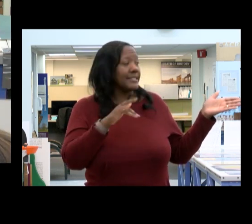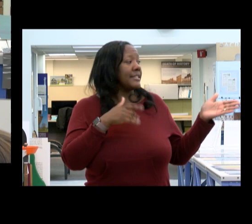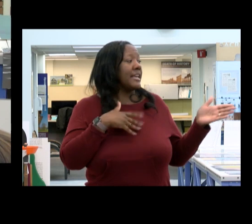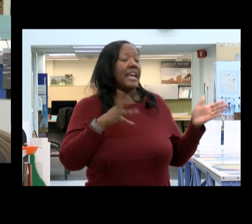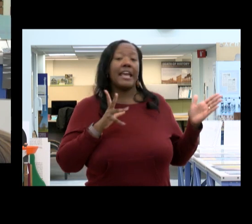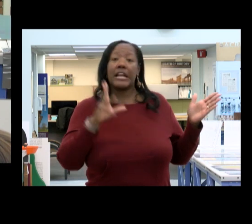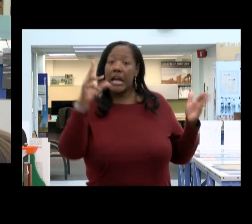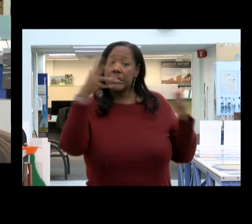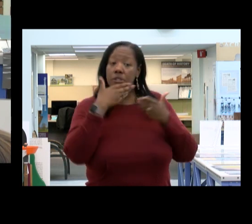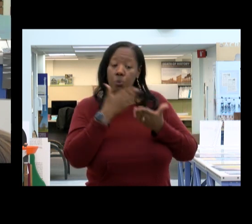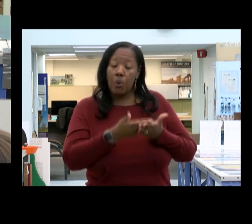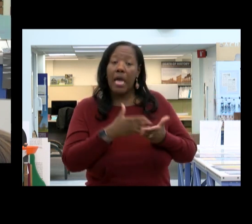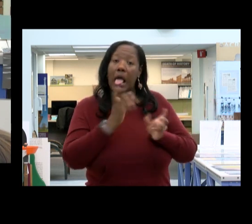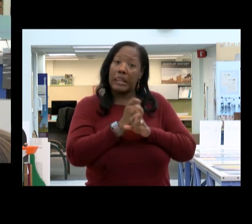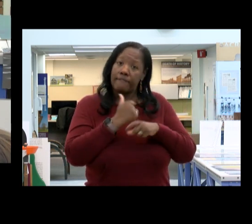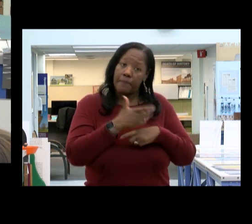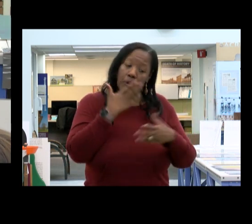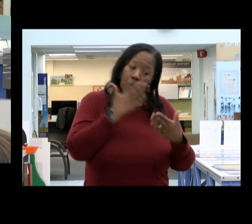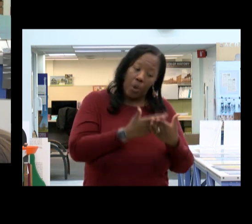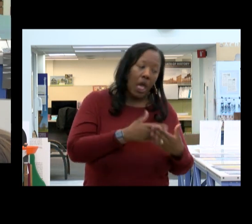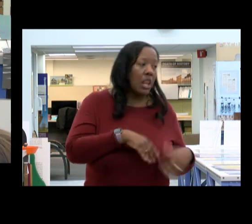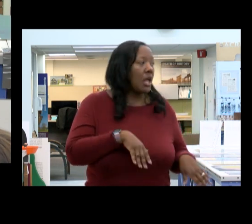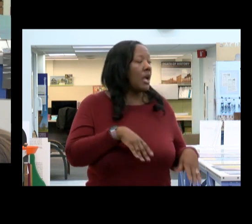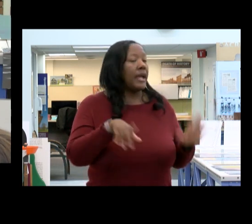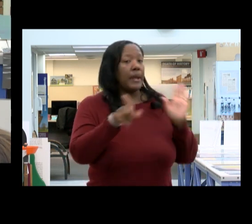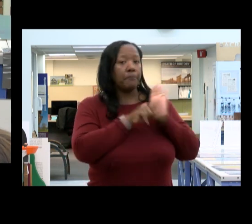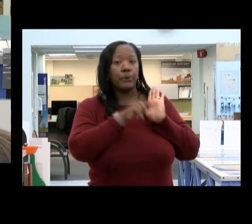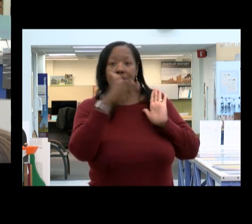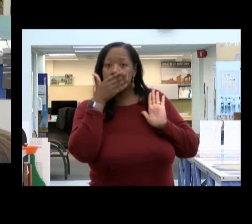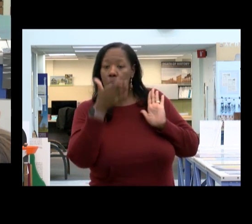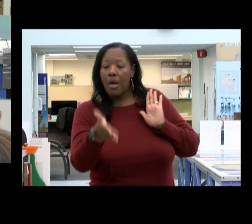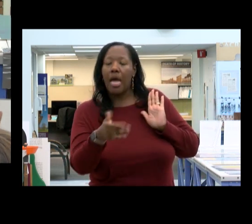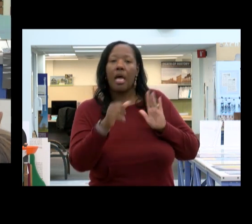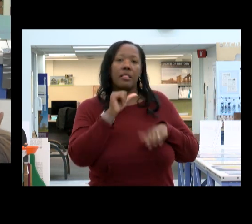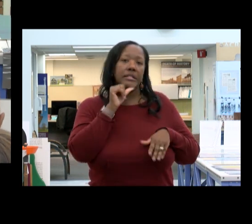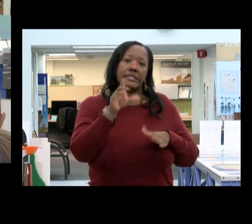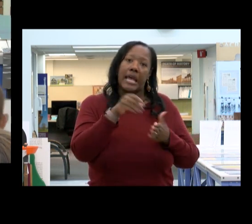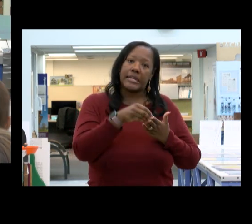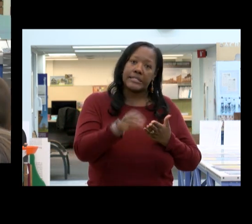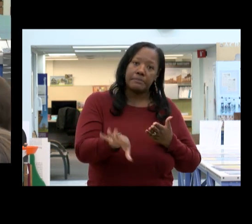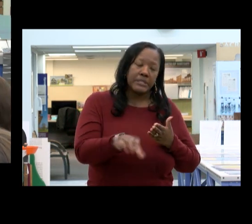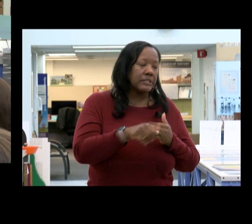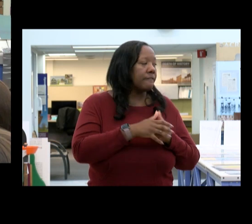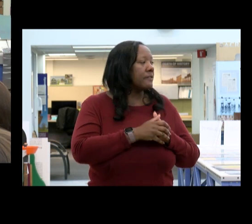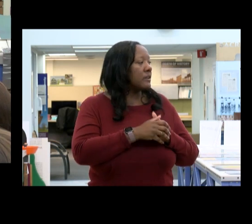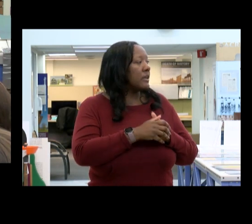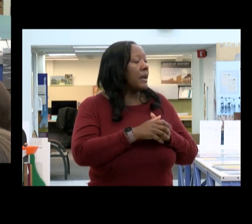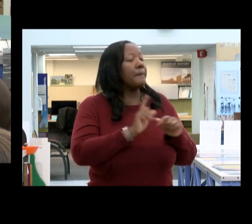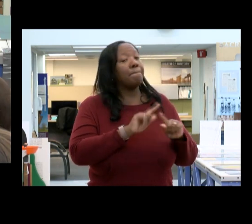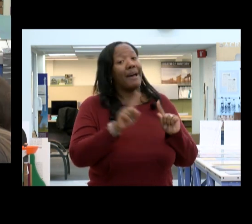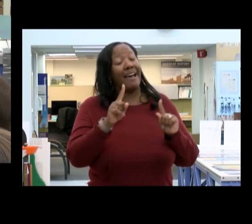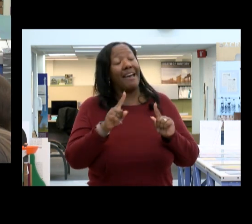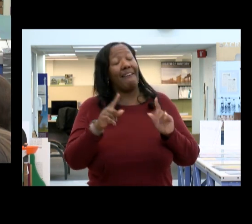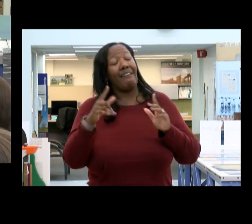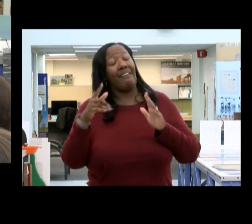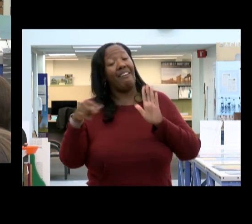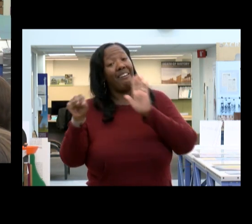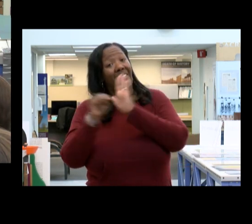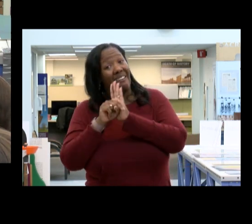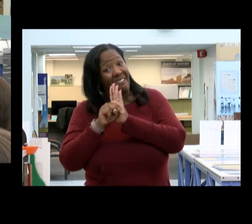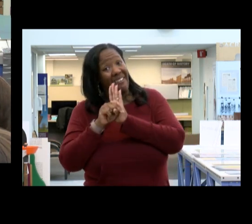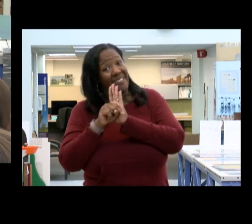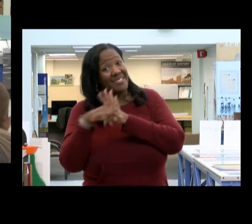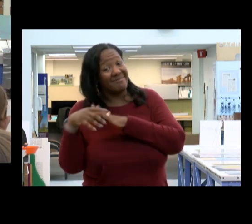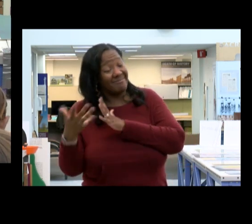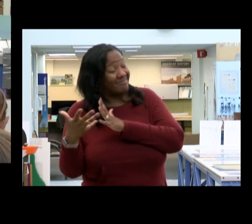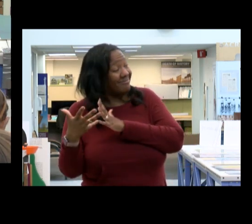cuts well, it prints well, it's inexpensive. I mean, there's a lot to say for it. Unfortunately, the downside